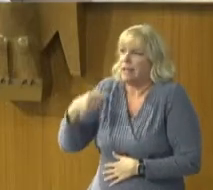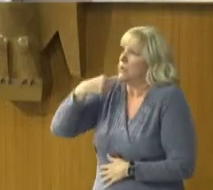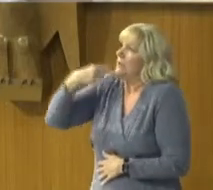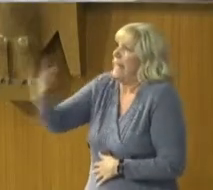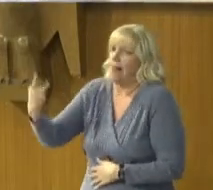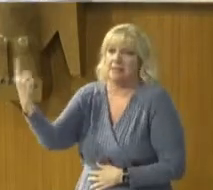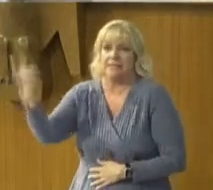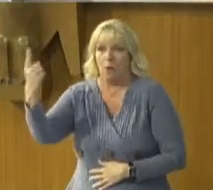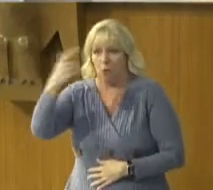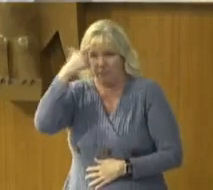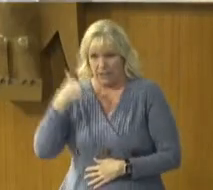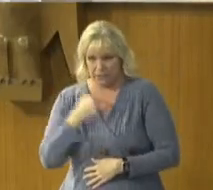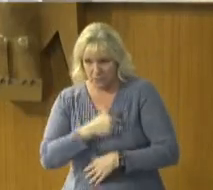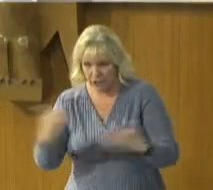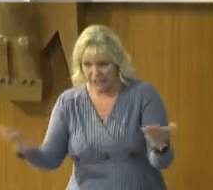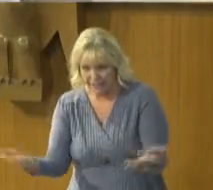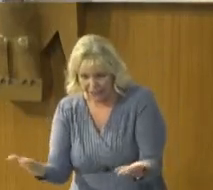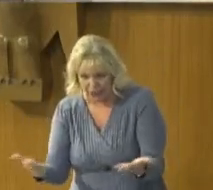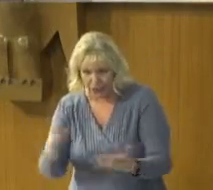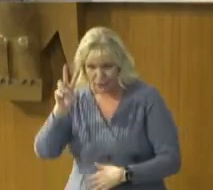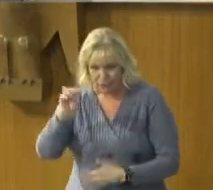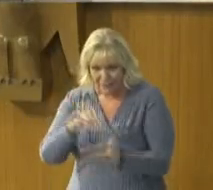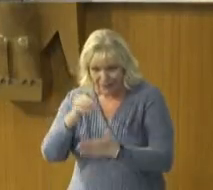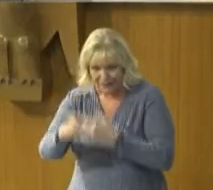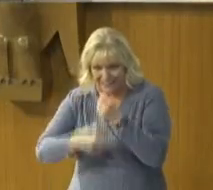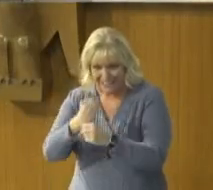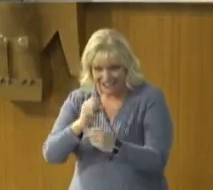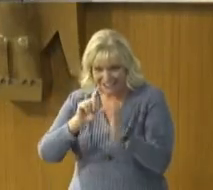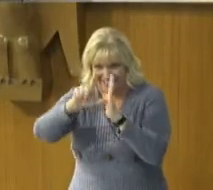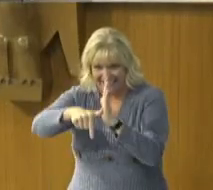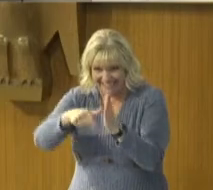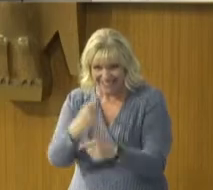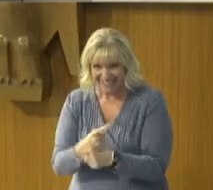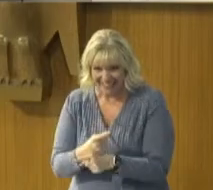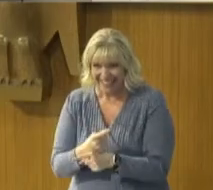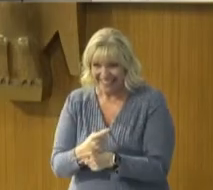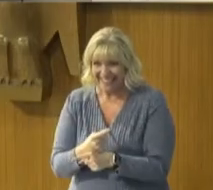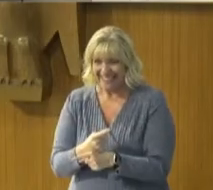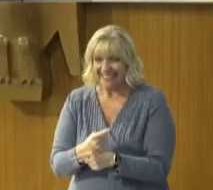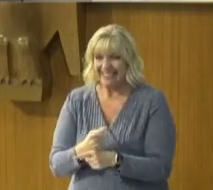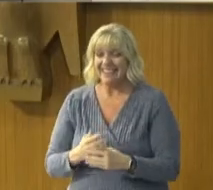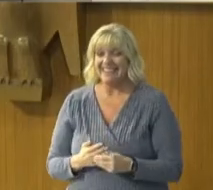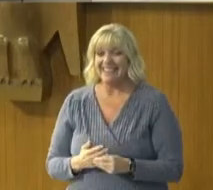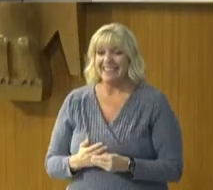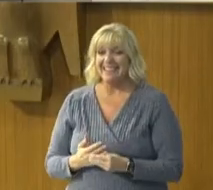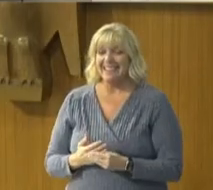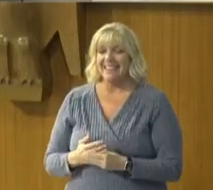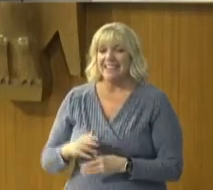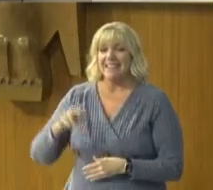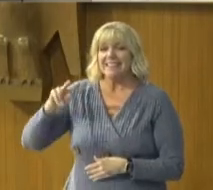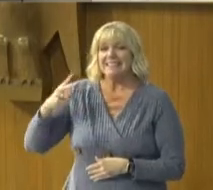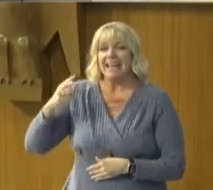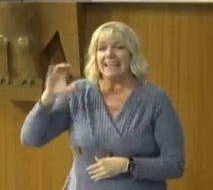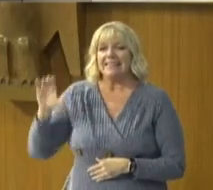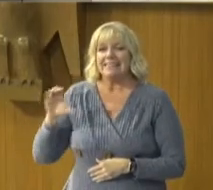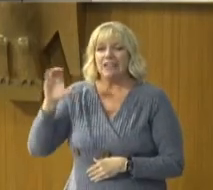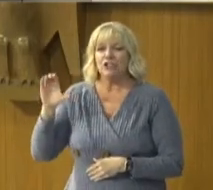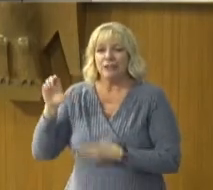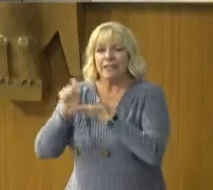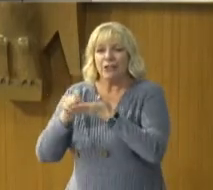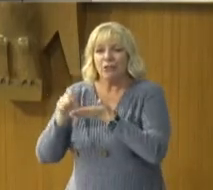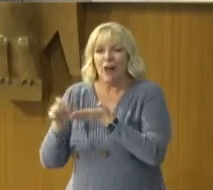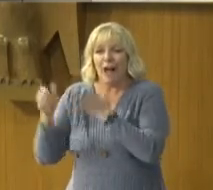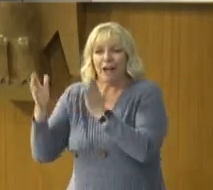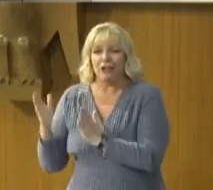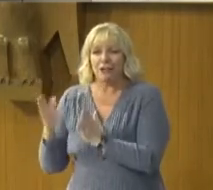because here we all are 2,000 years later. And so second century manuscript writers